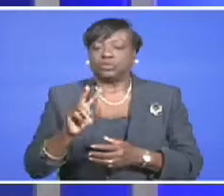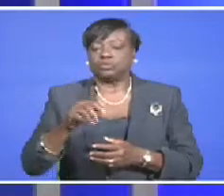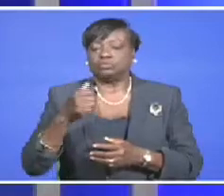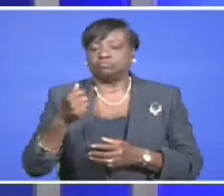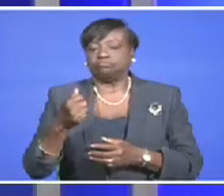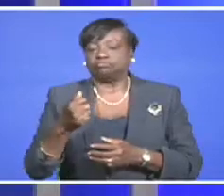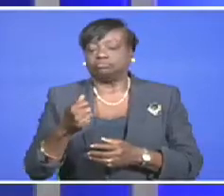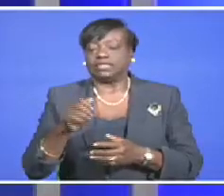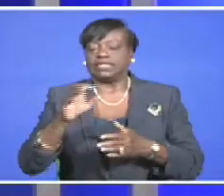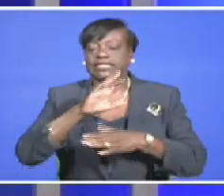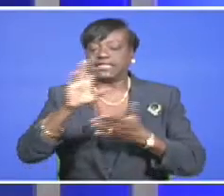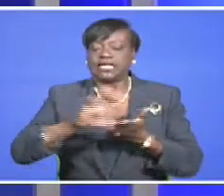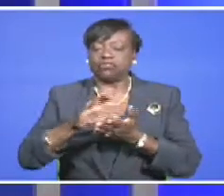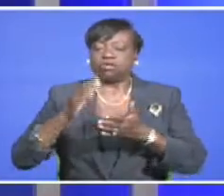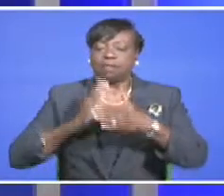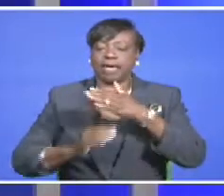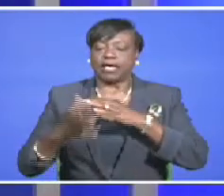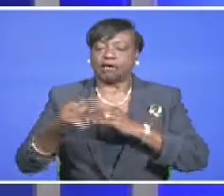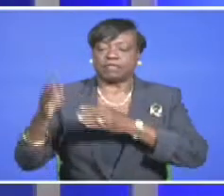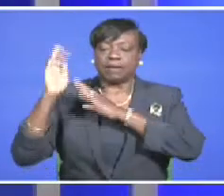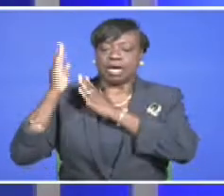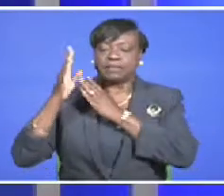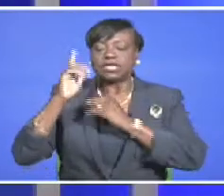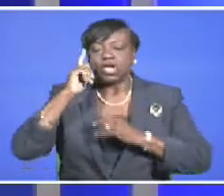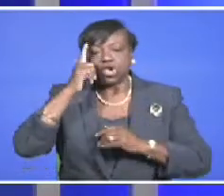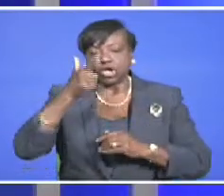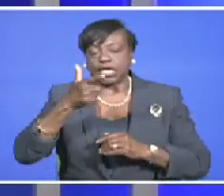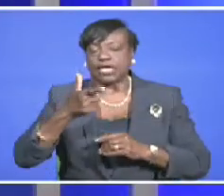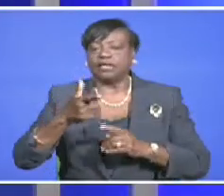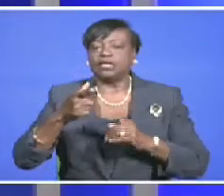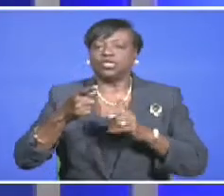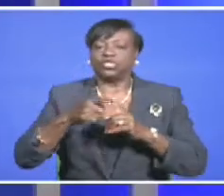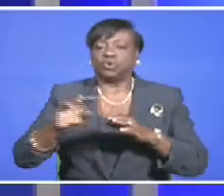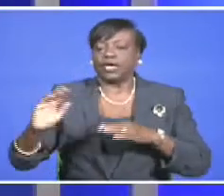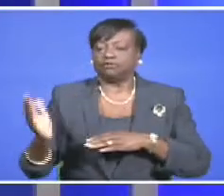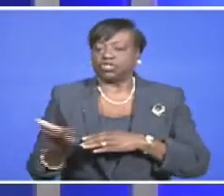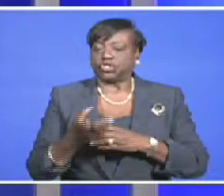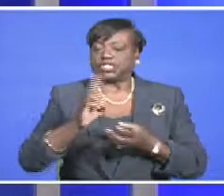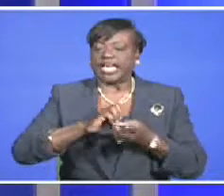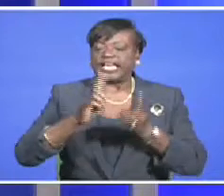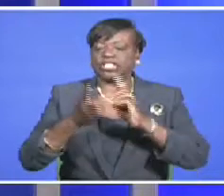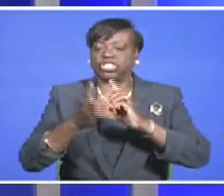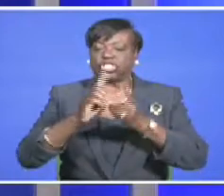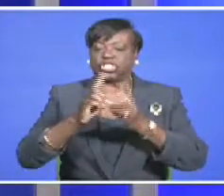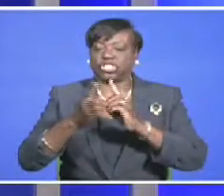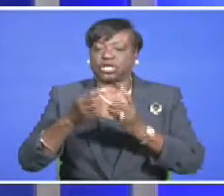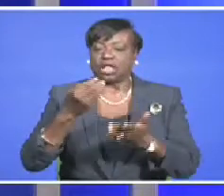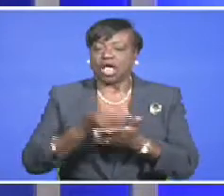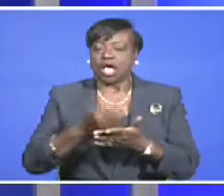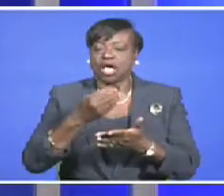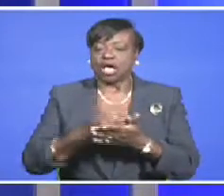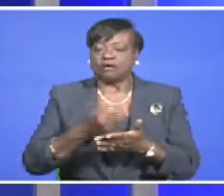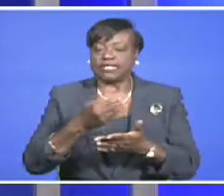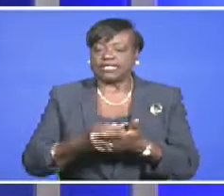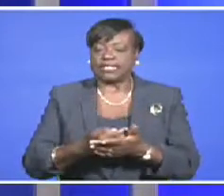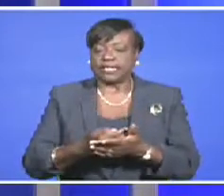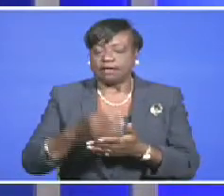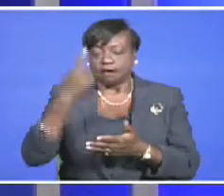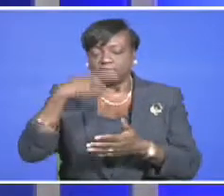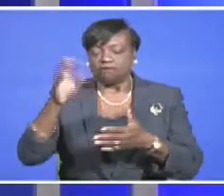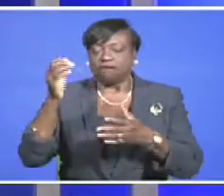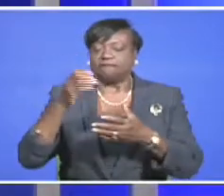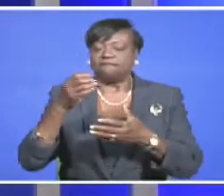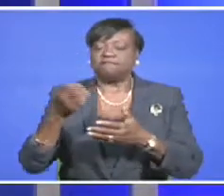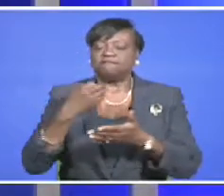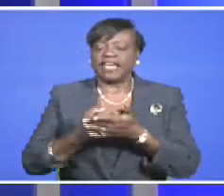The Central Bank of the Bahamas is looking to introduce digital currency as part of its strategic plan to provide financial inclusion. The